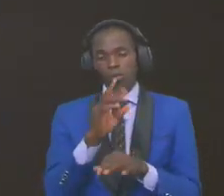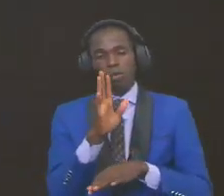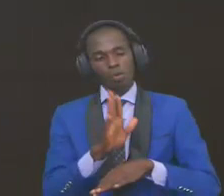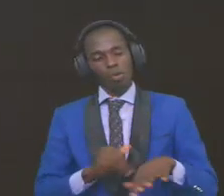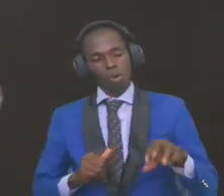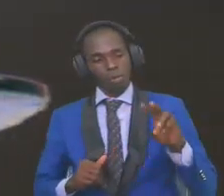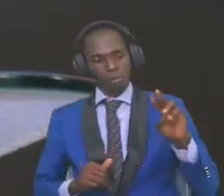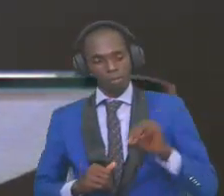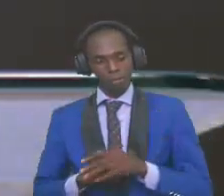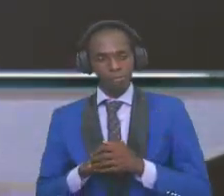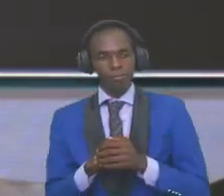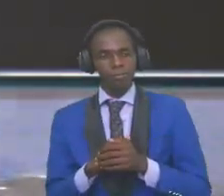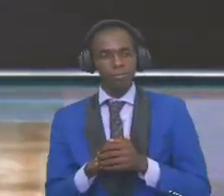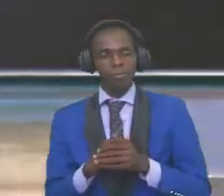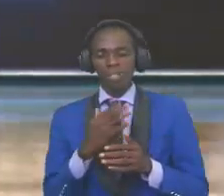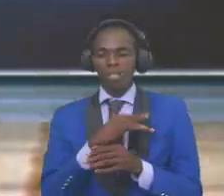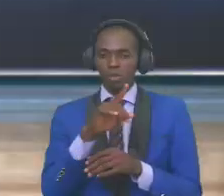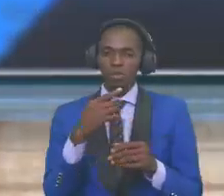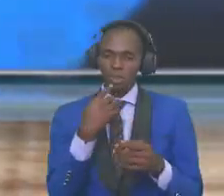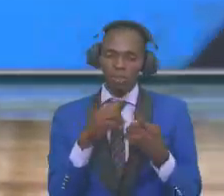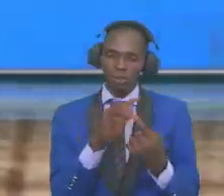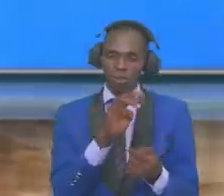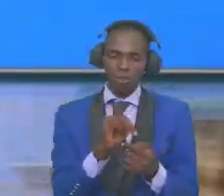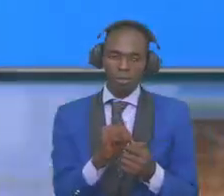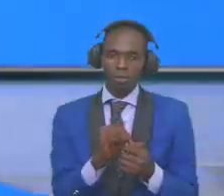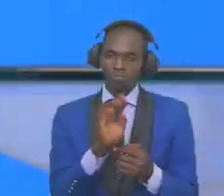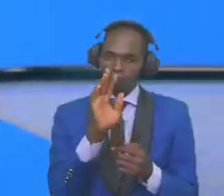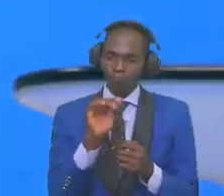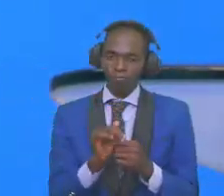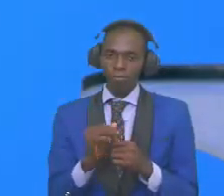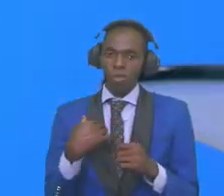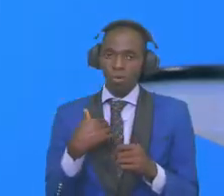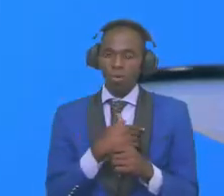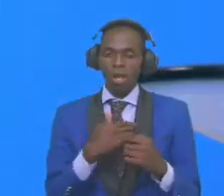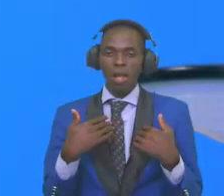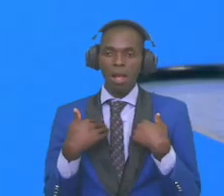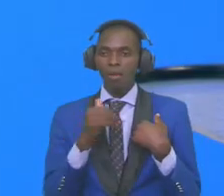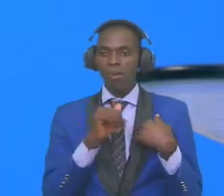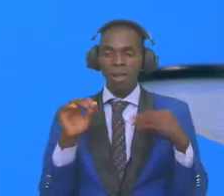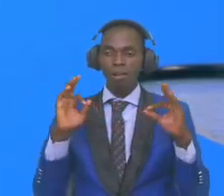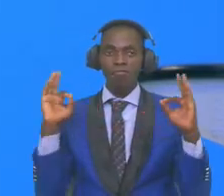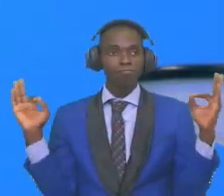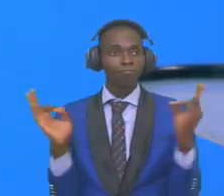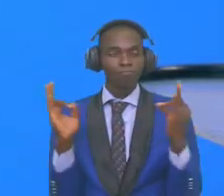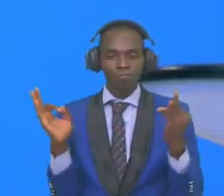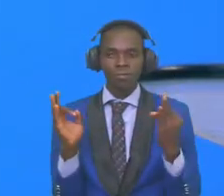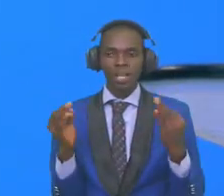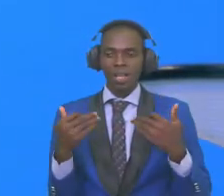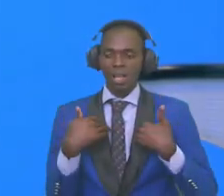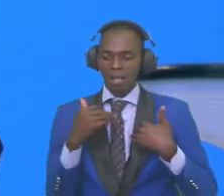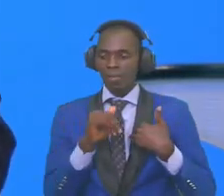them and you say, we have a festival, we have a